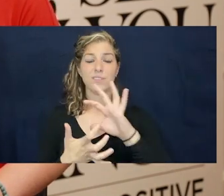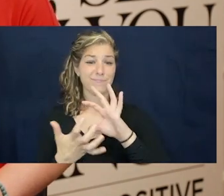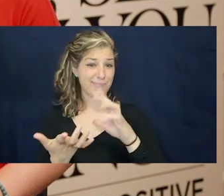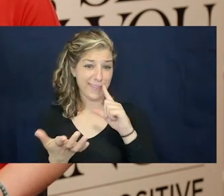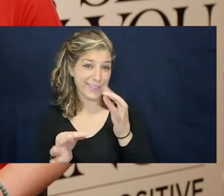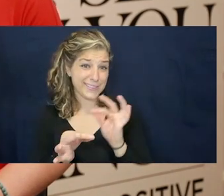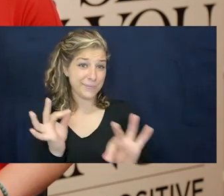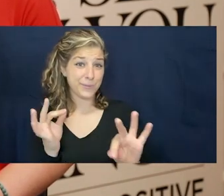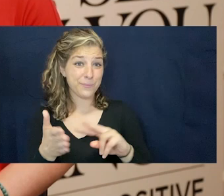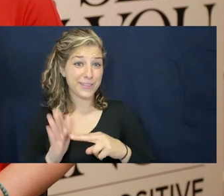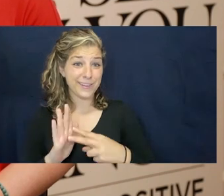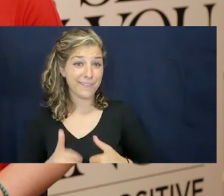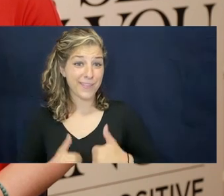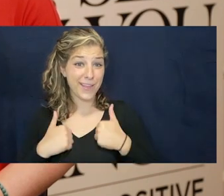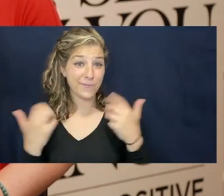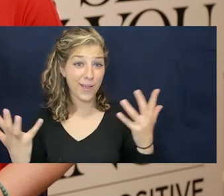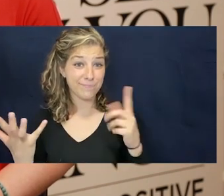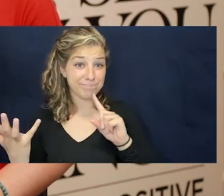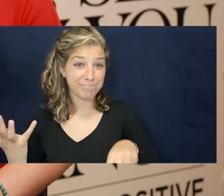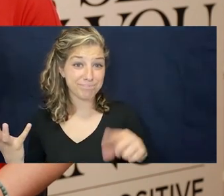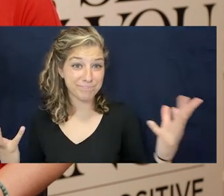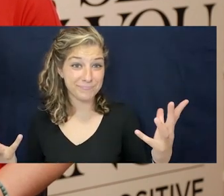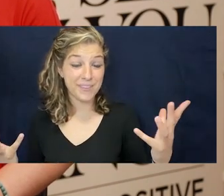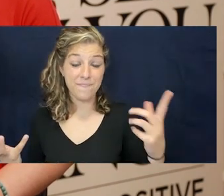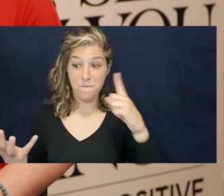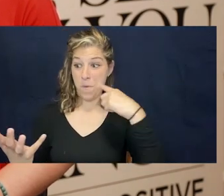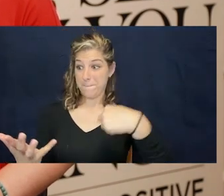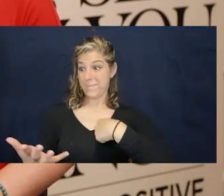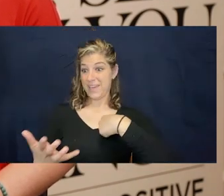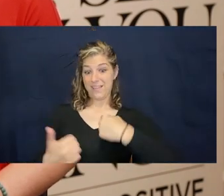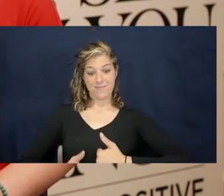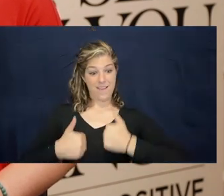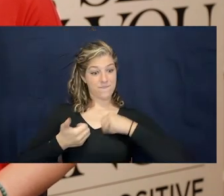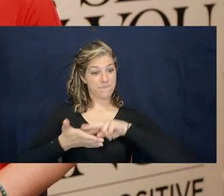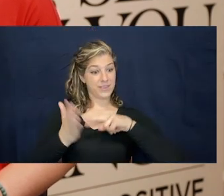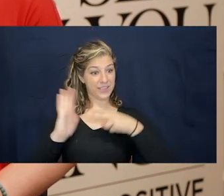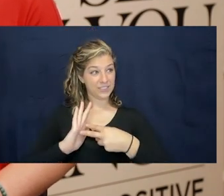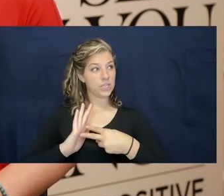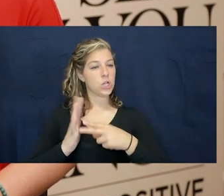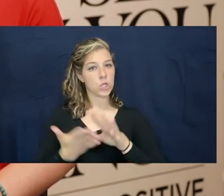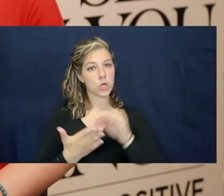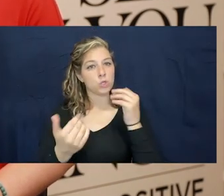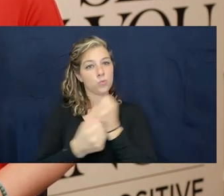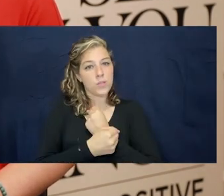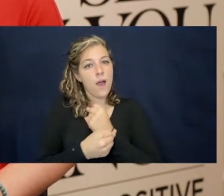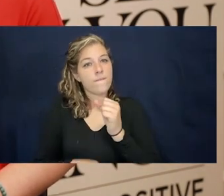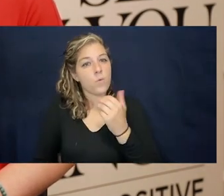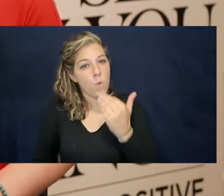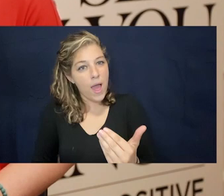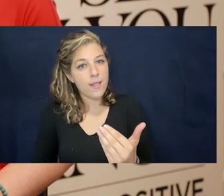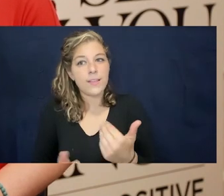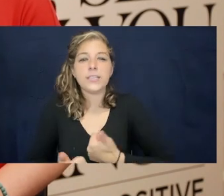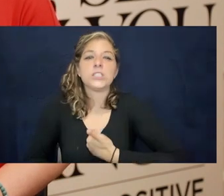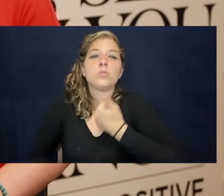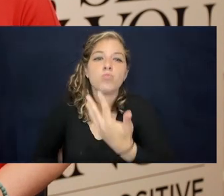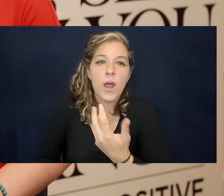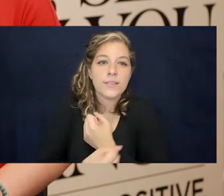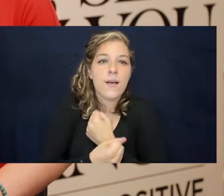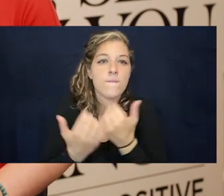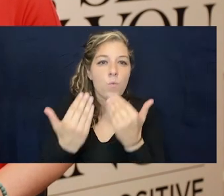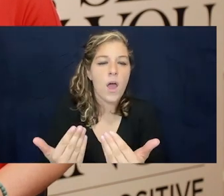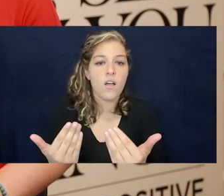of life, and we act as though it's very confusing. I think it's very simple. To me, the meaning of life